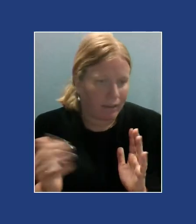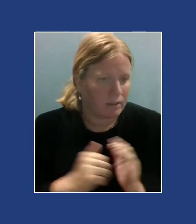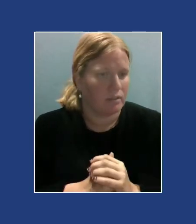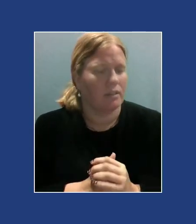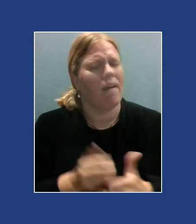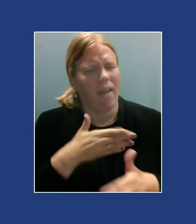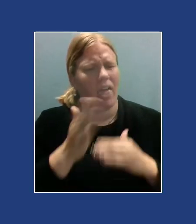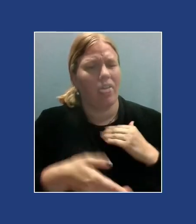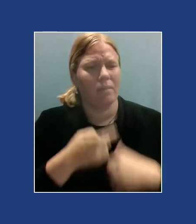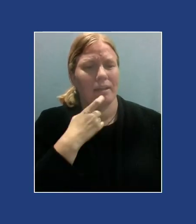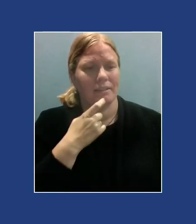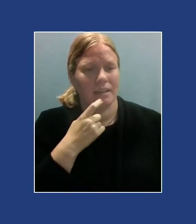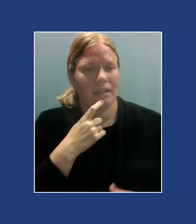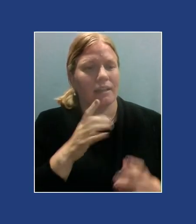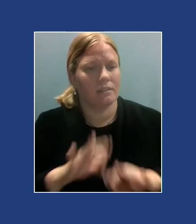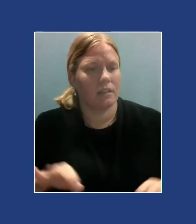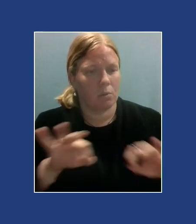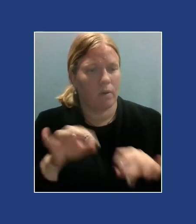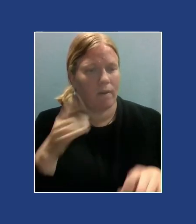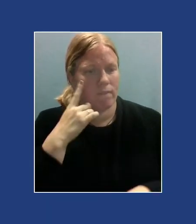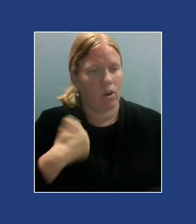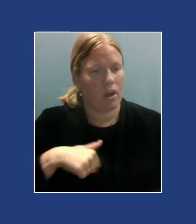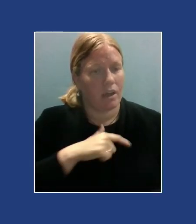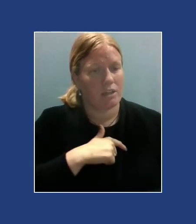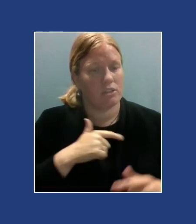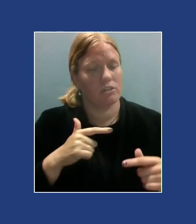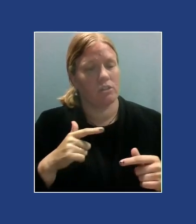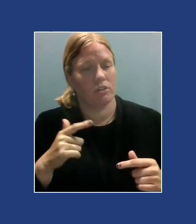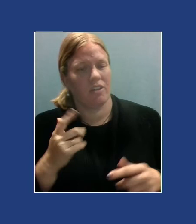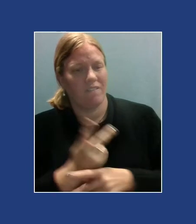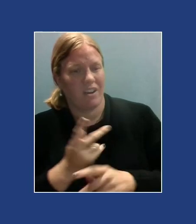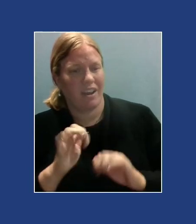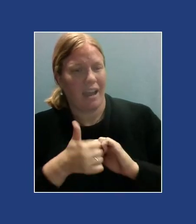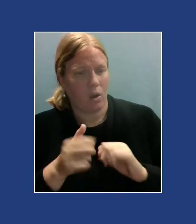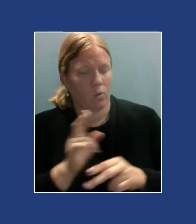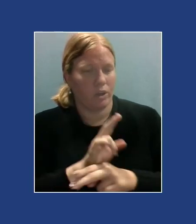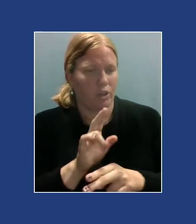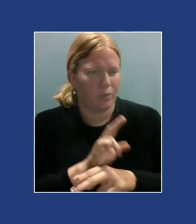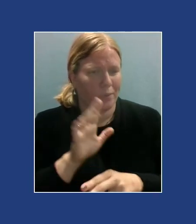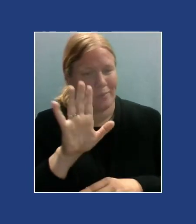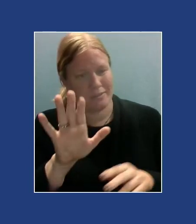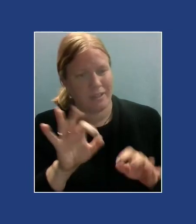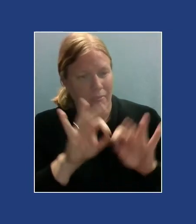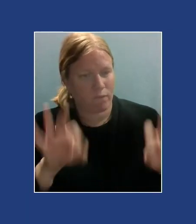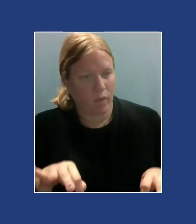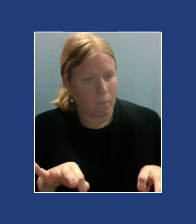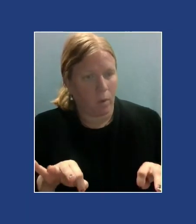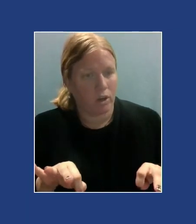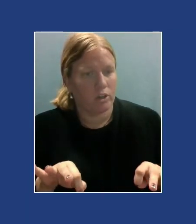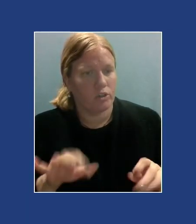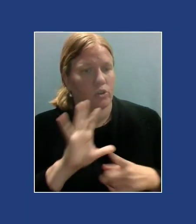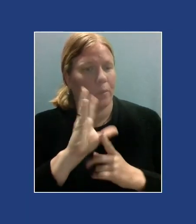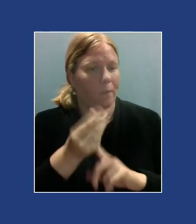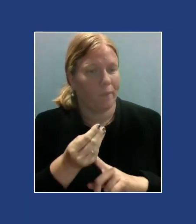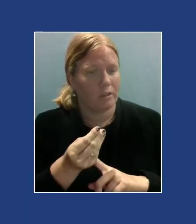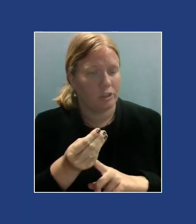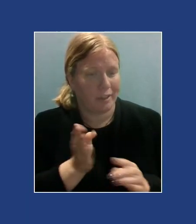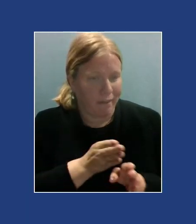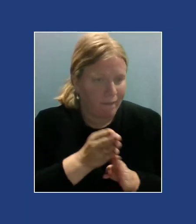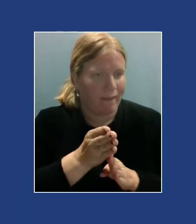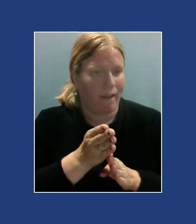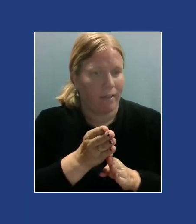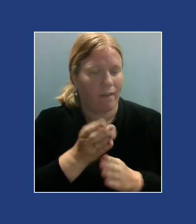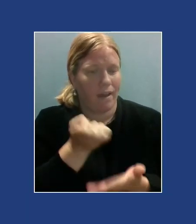end by saying it's very important for us to think about how we can use the gender minority stress framework to culturally tailor evidence-based